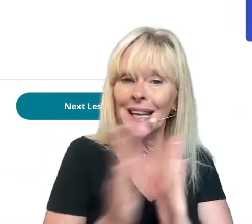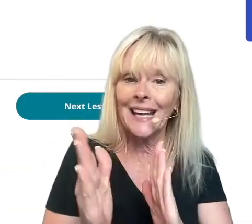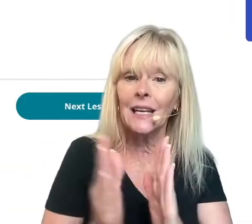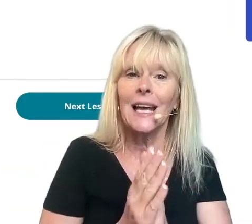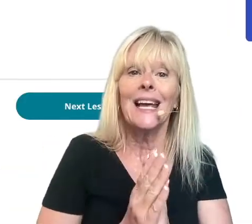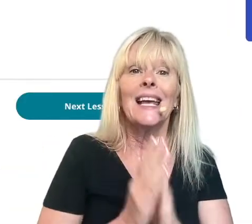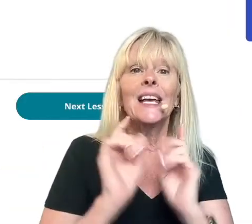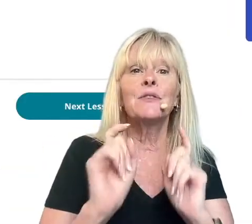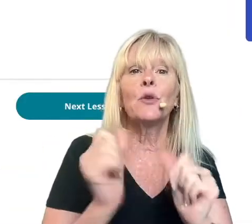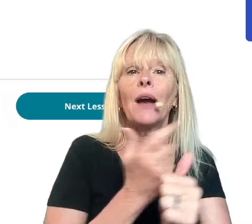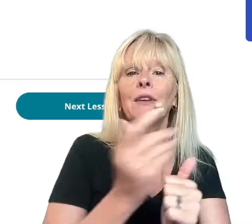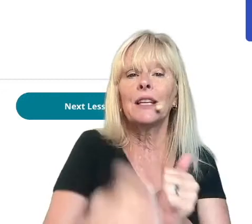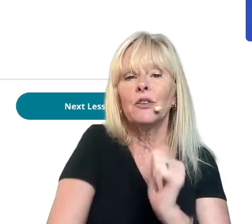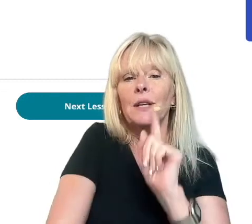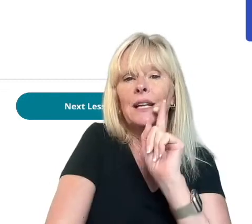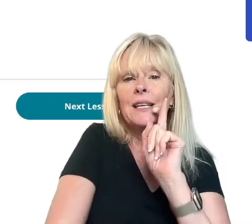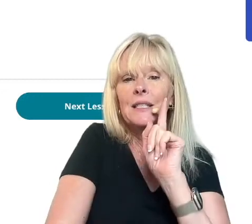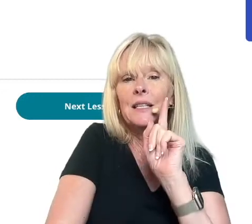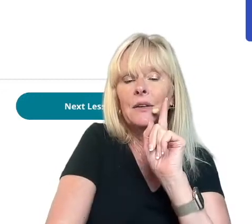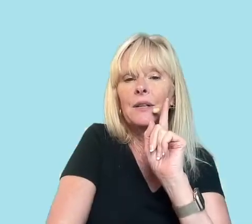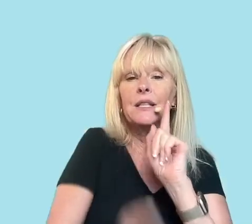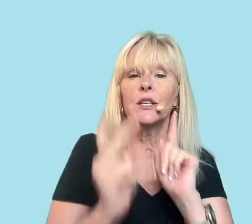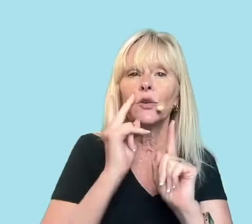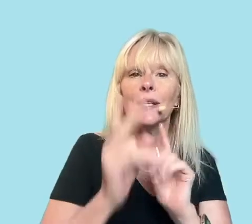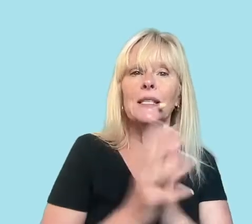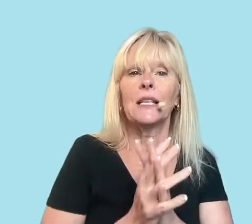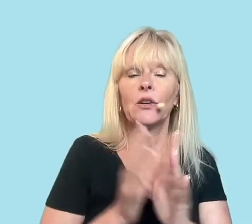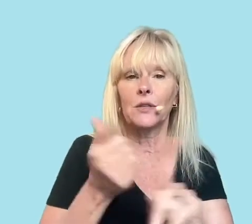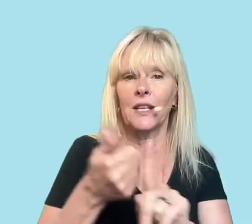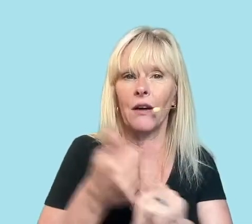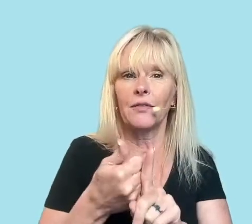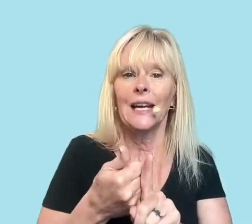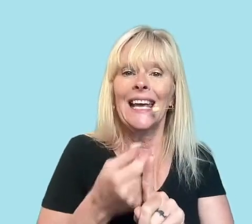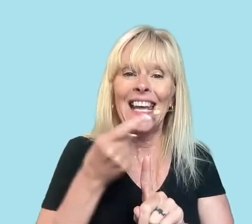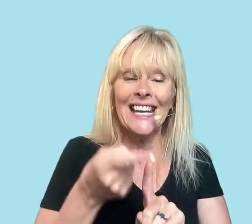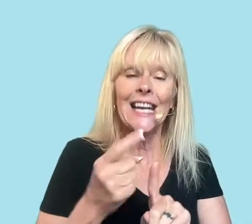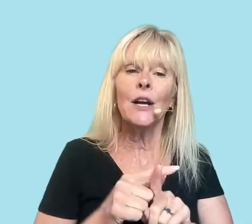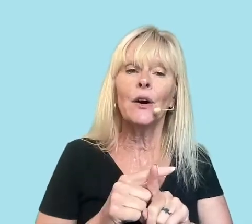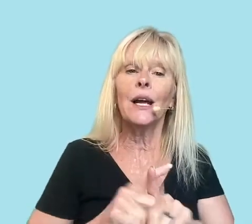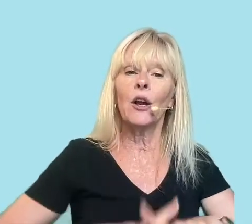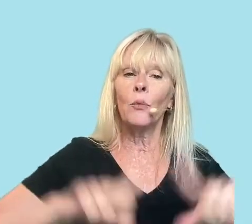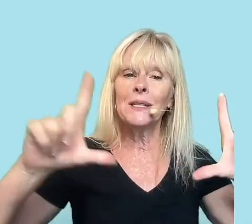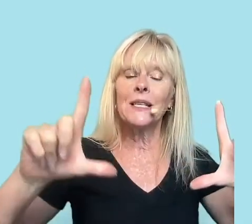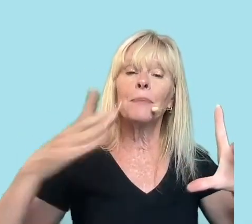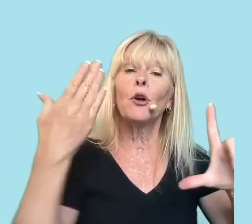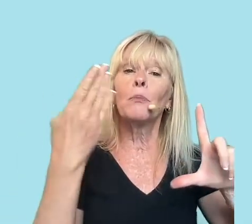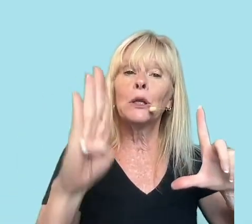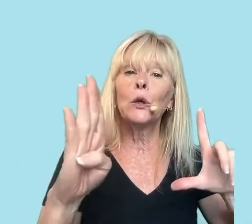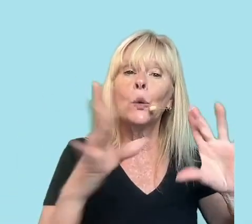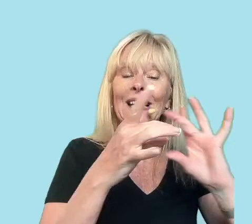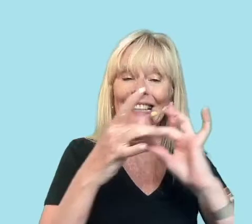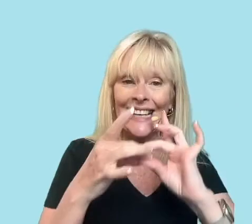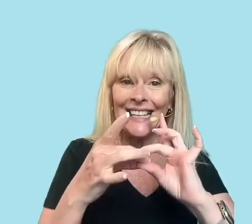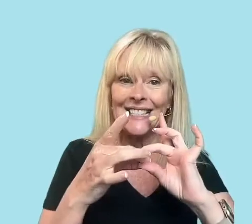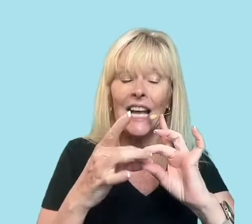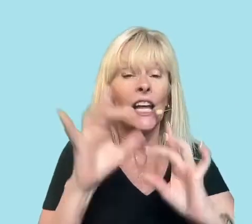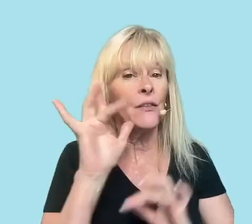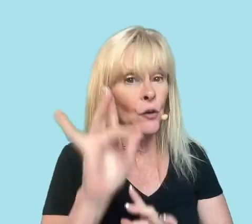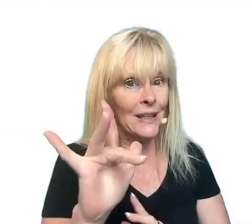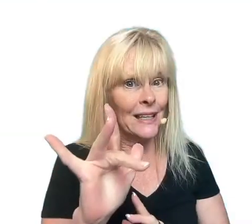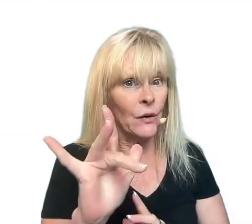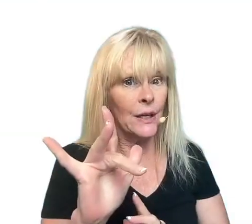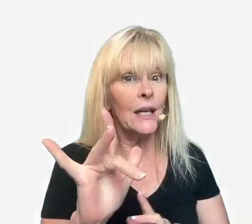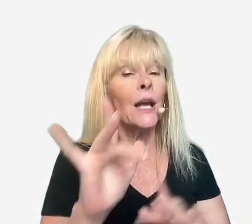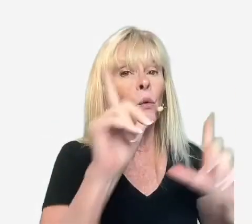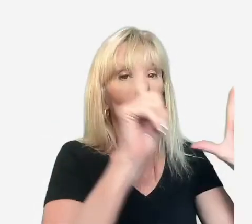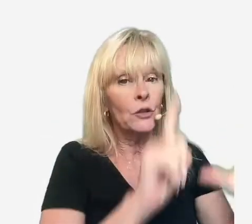lesson plan. It gives you everything you need. Let's click on this and you can see yourself. In here, it opens up. There are blue links. If